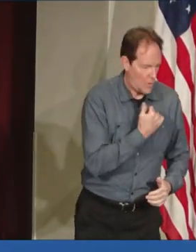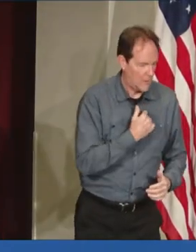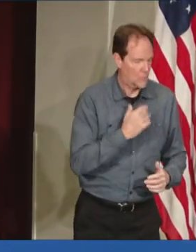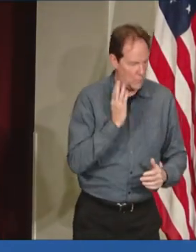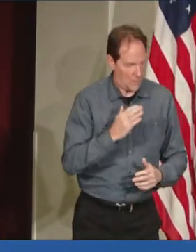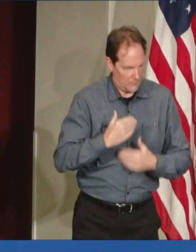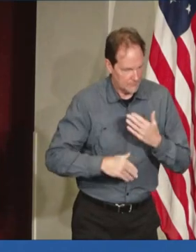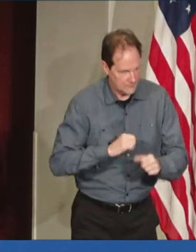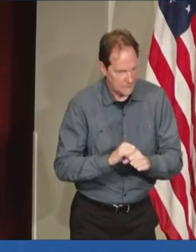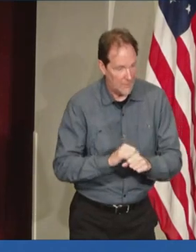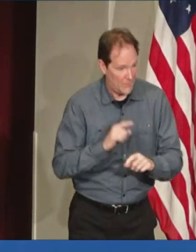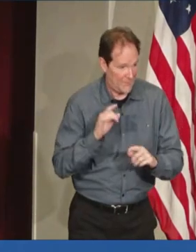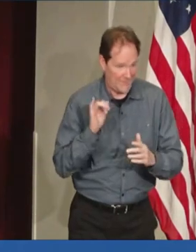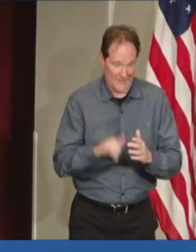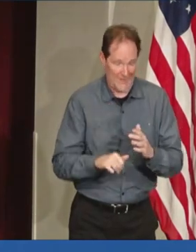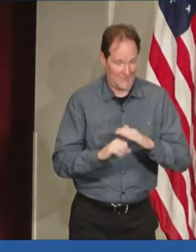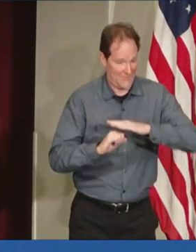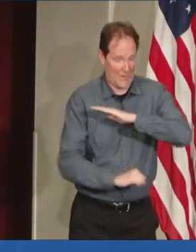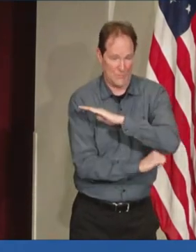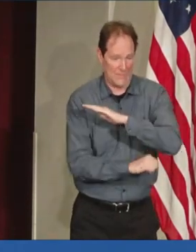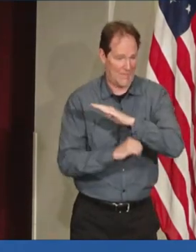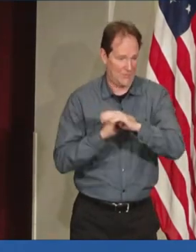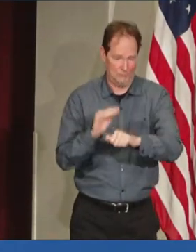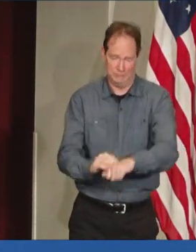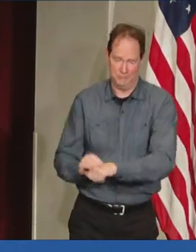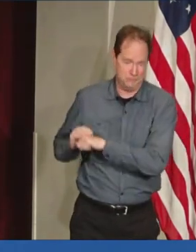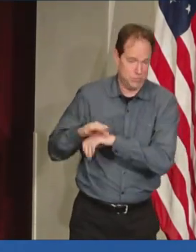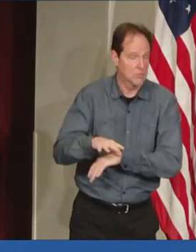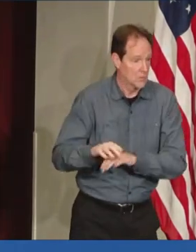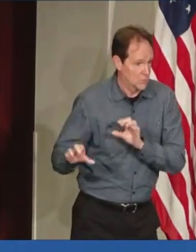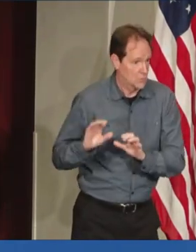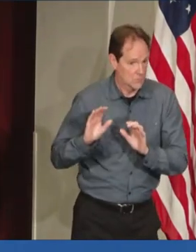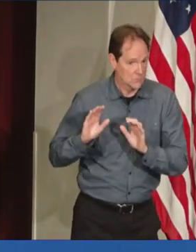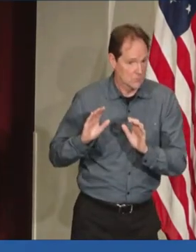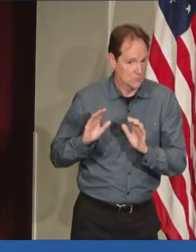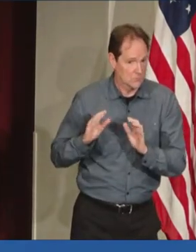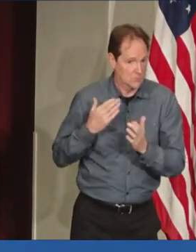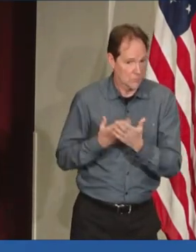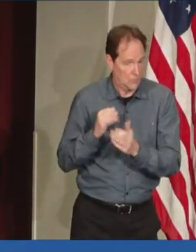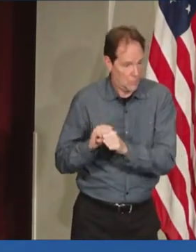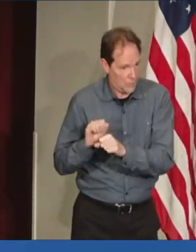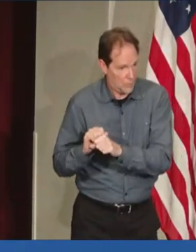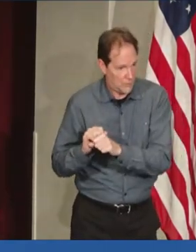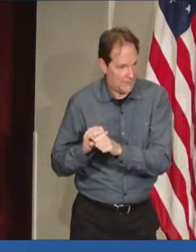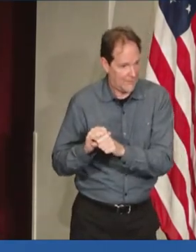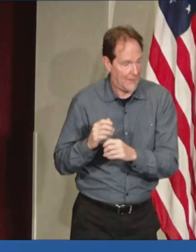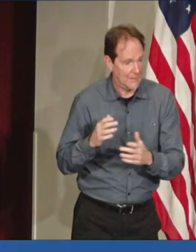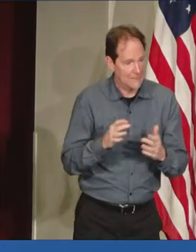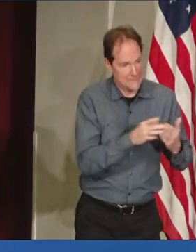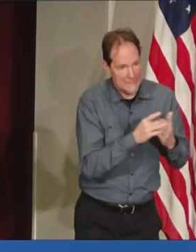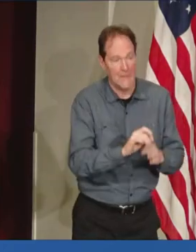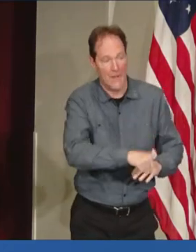of the most influential foundations. I think they're doing good work on bringing other foundations along, but the actual